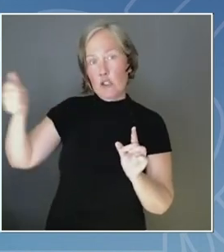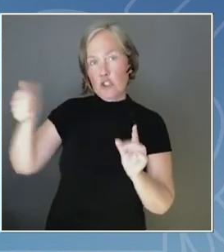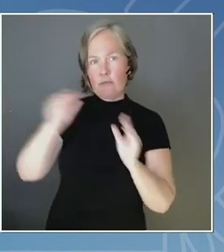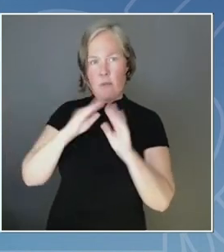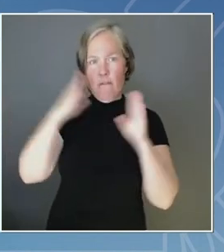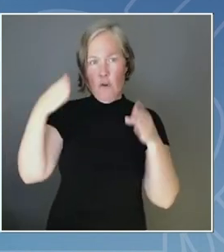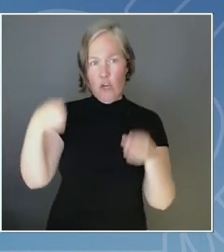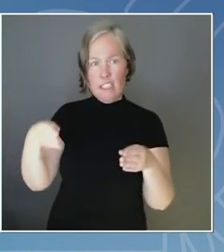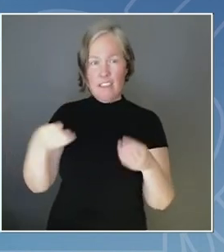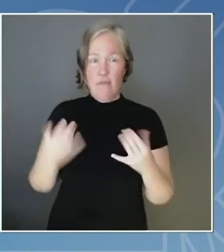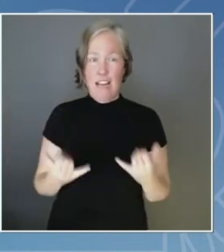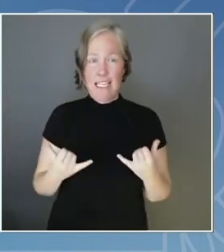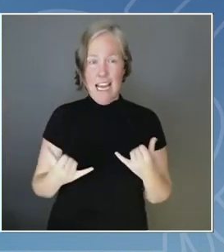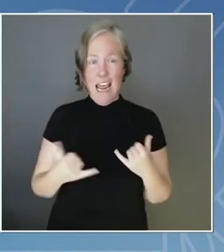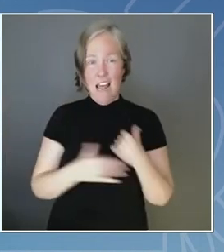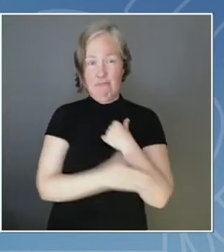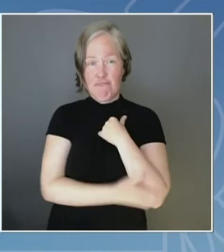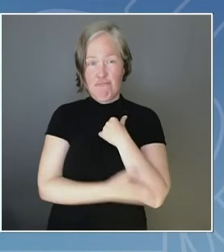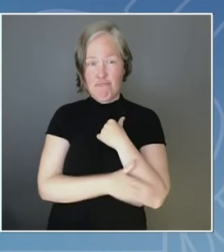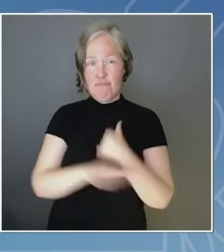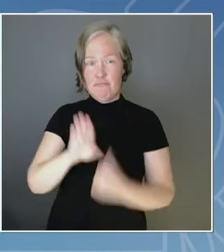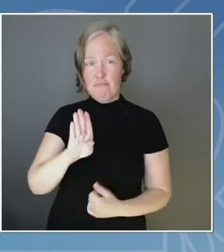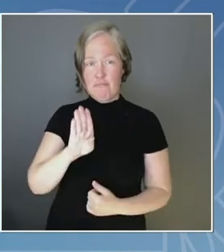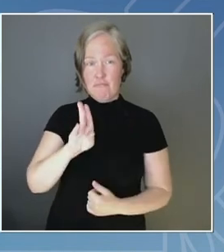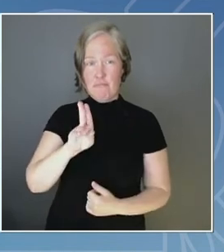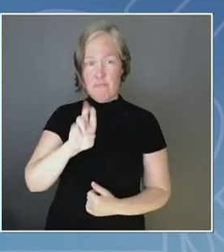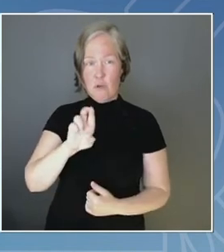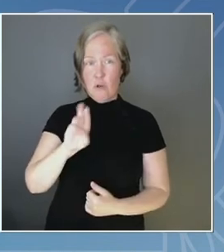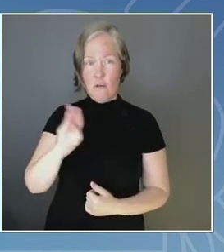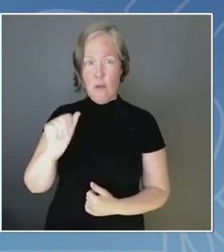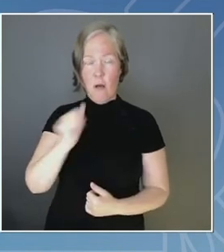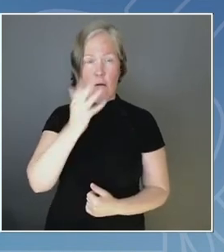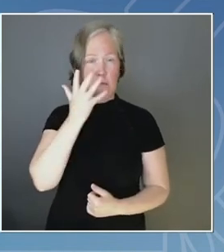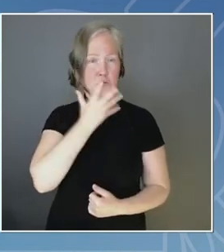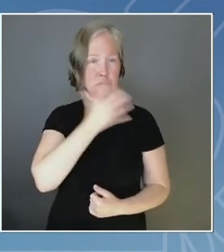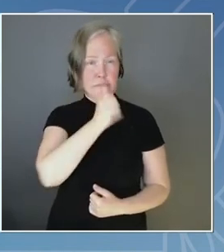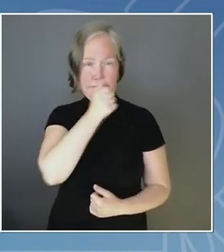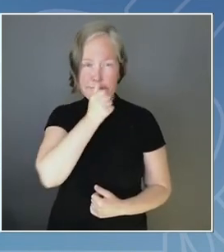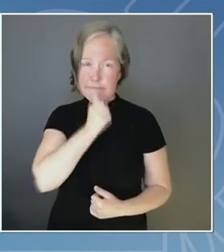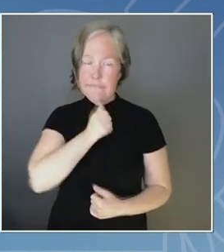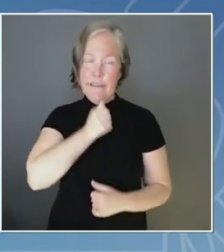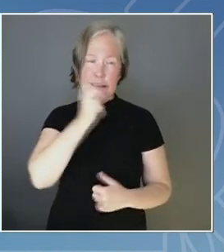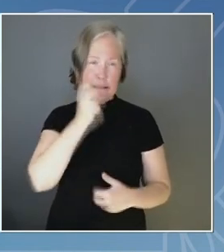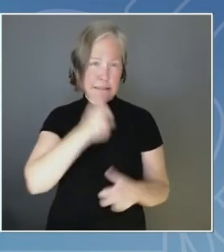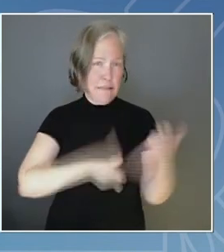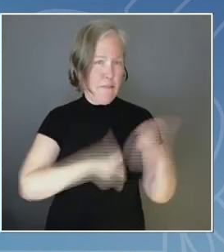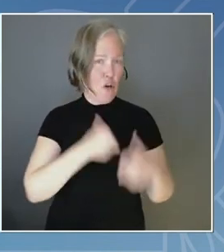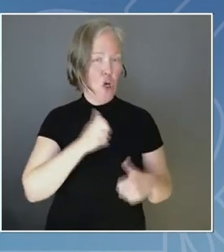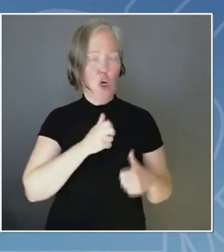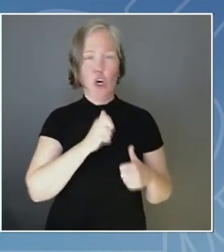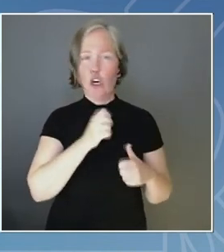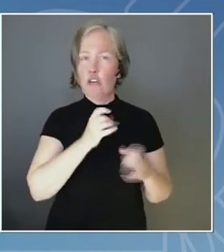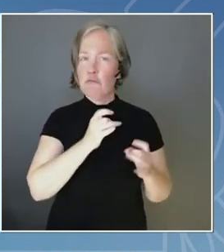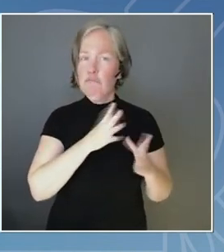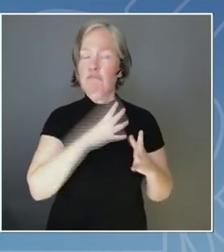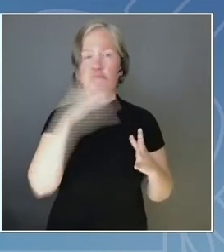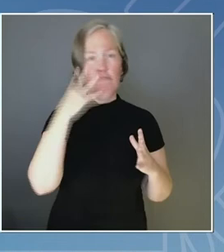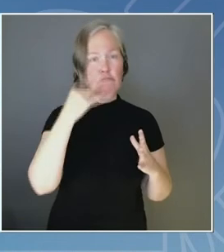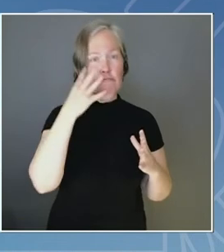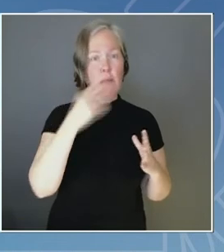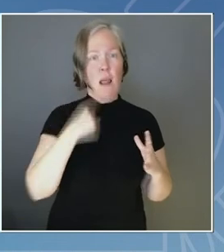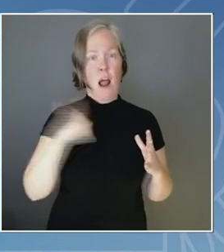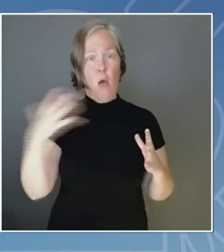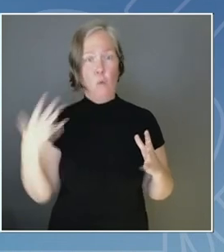is now going through quite a difficult time, and I would like to see that U.S. and